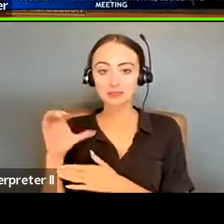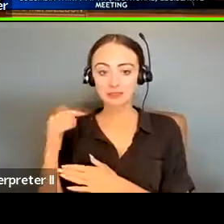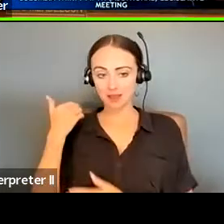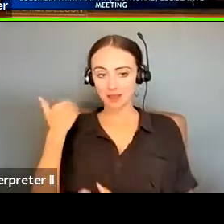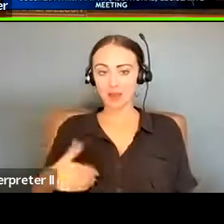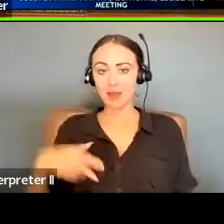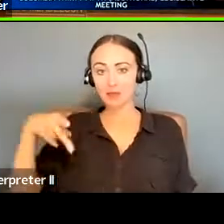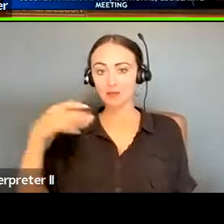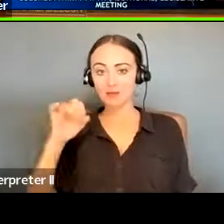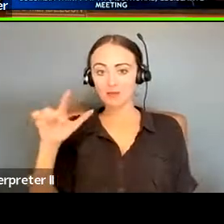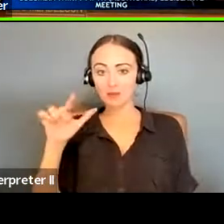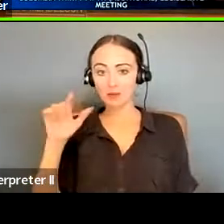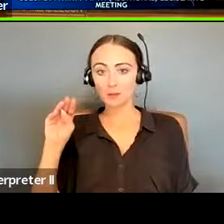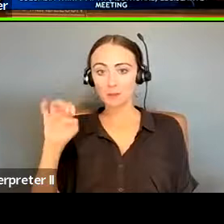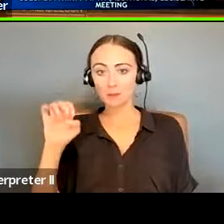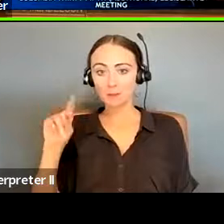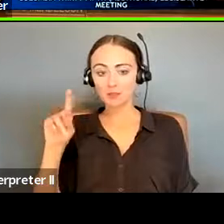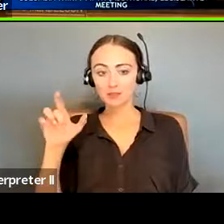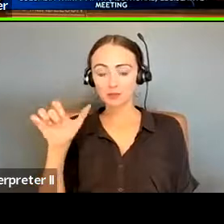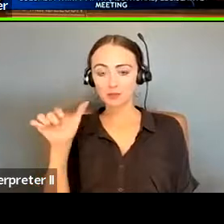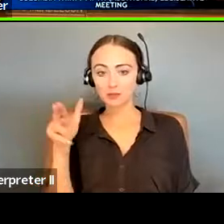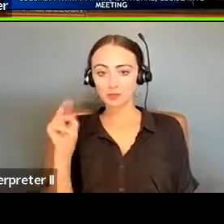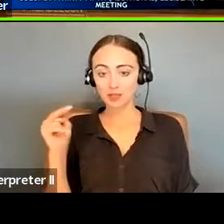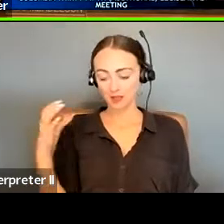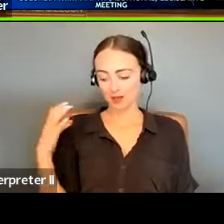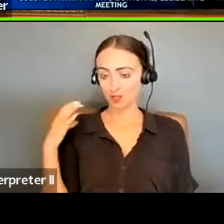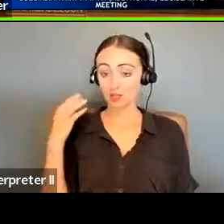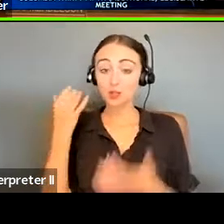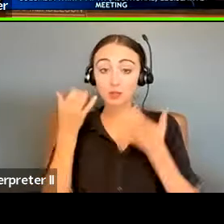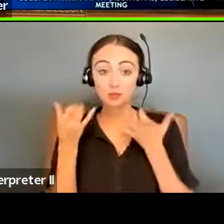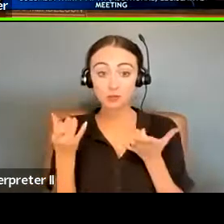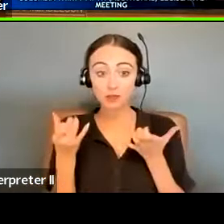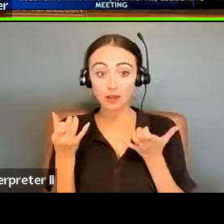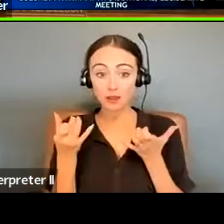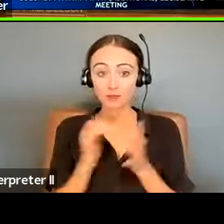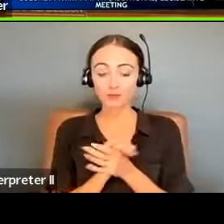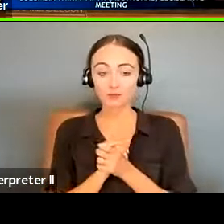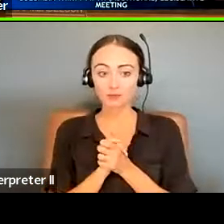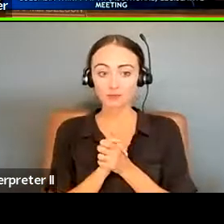Phil Mendelson, Chair of the Council. Today is